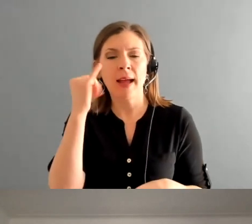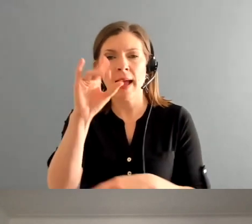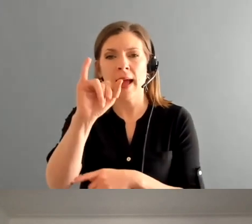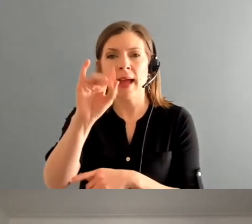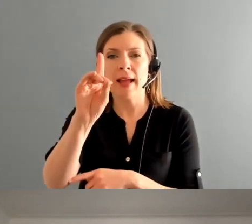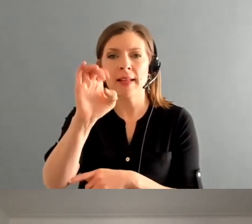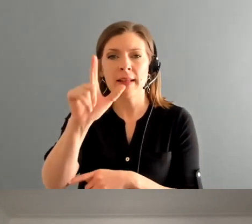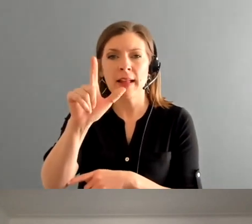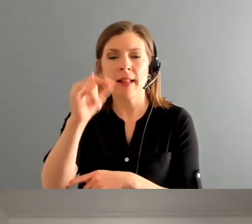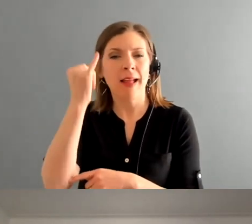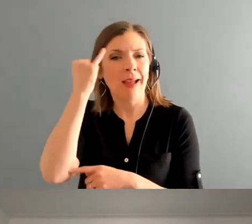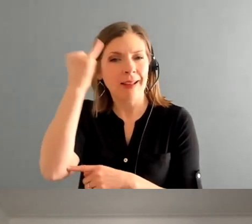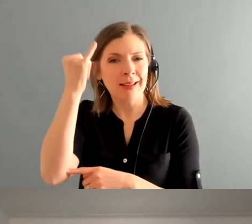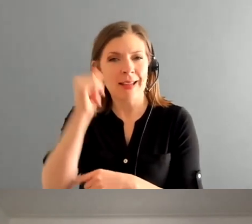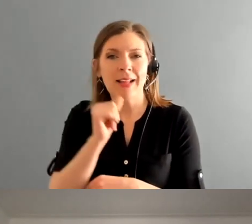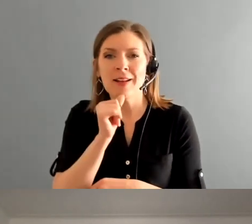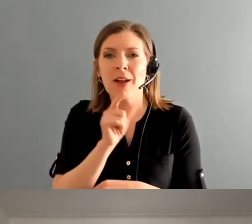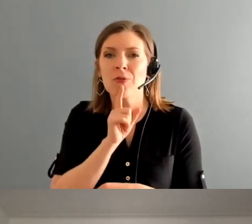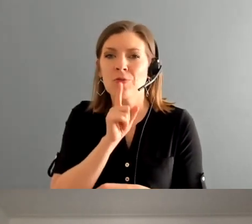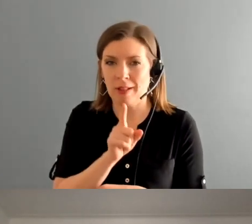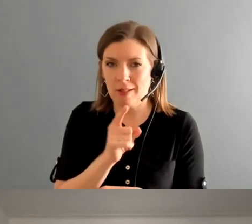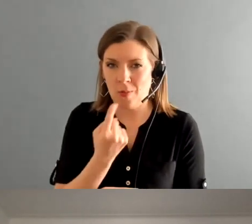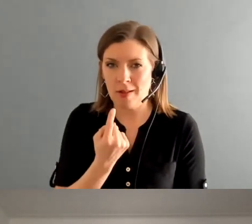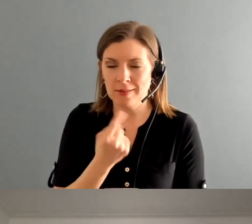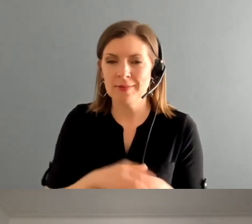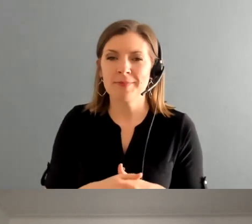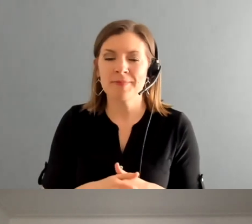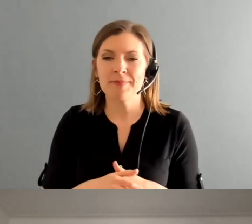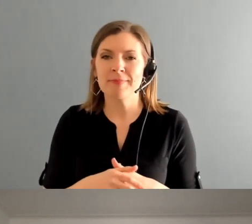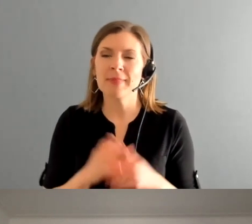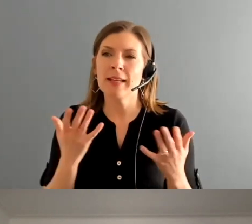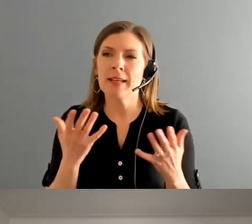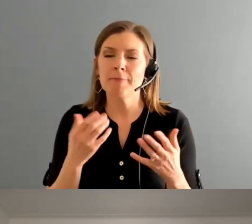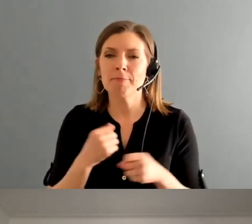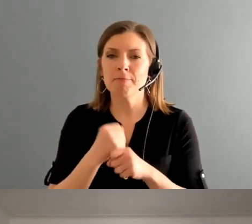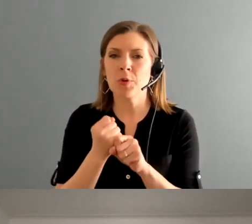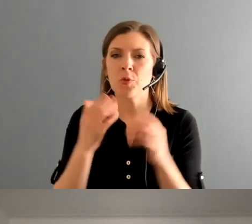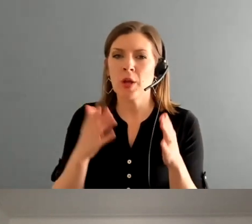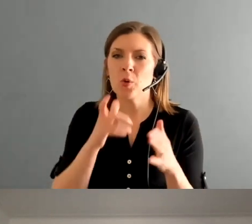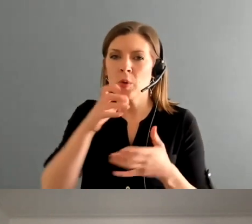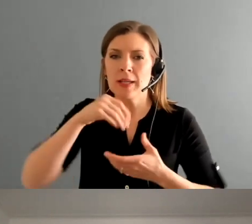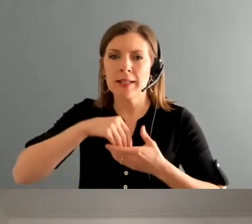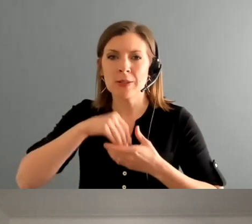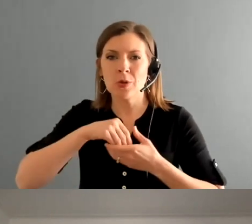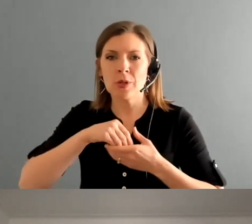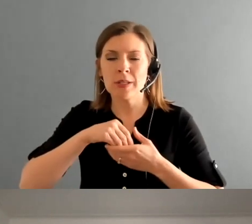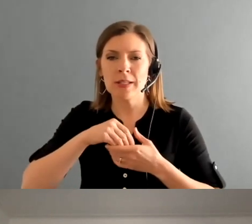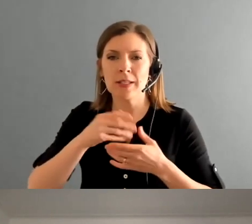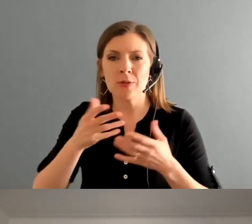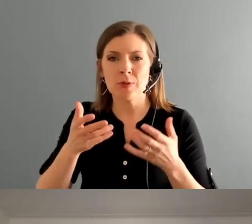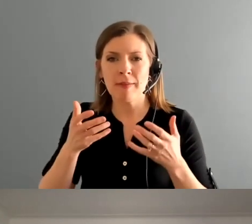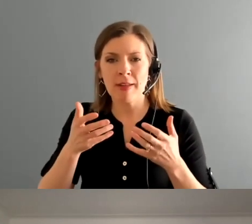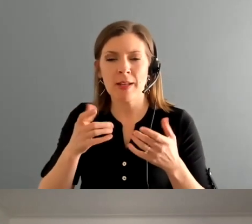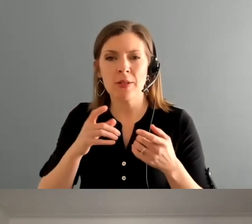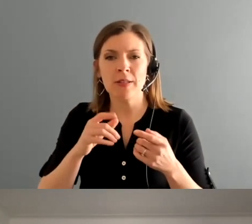notion, not an actual one. But it posits a creator who's internally driven, indifferent to